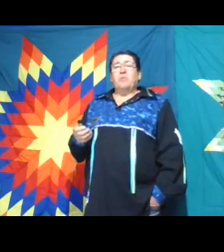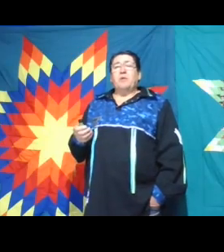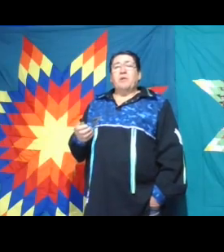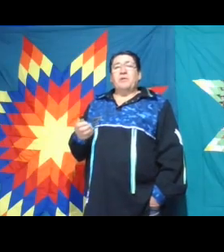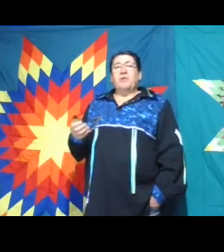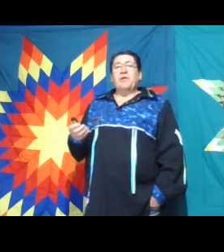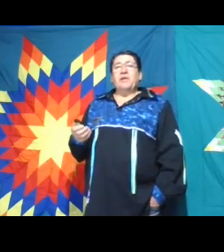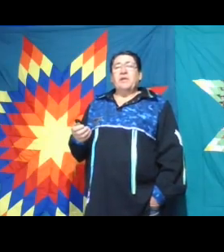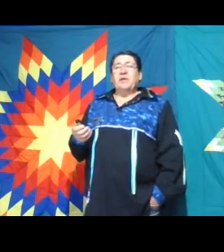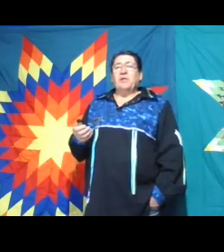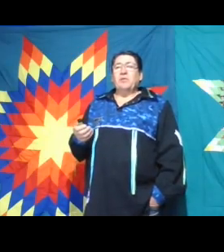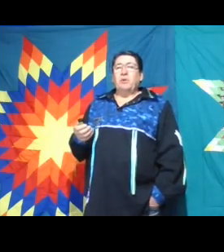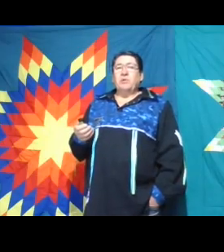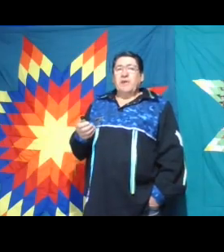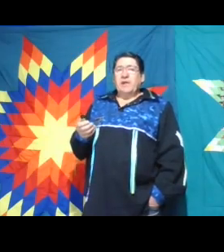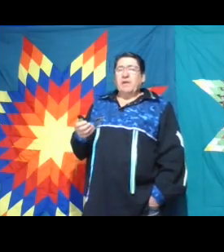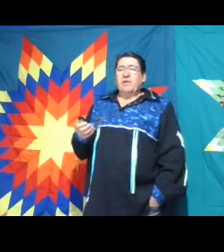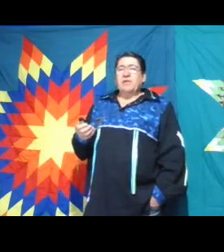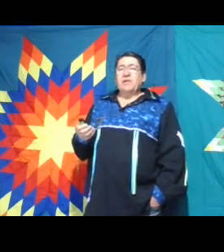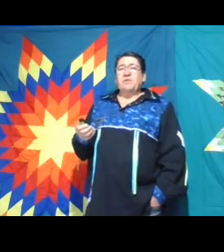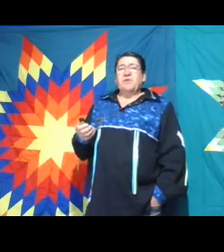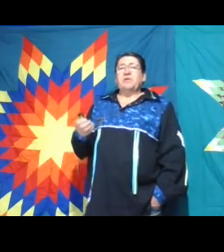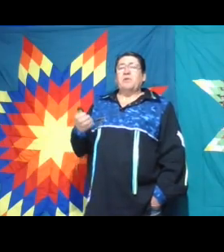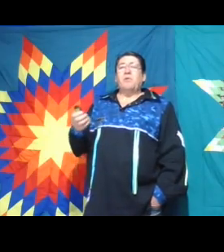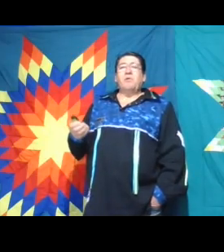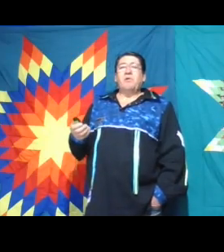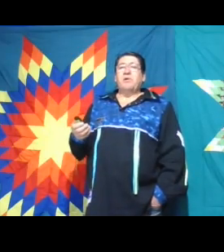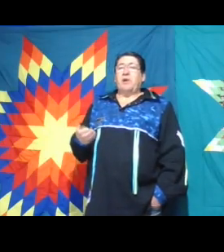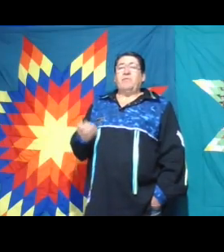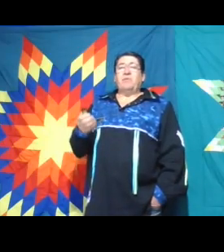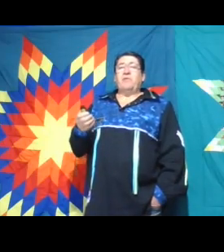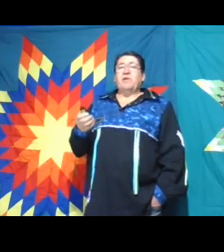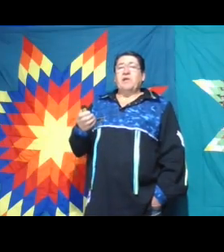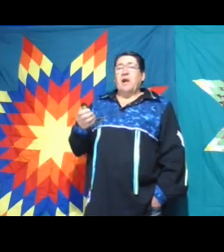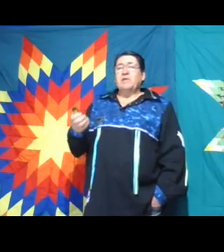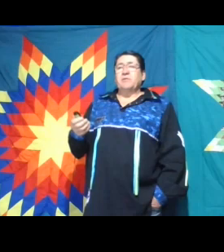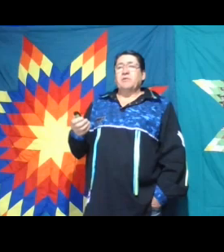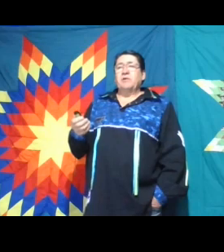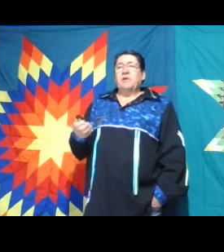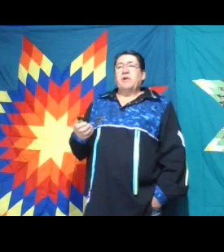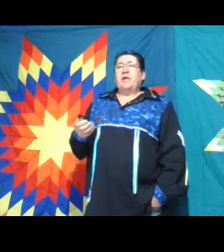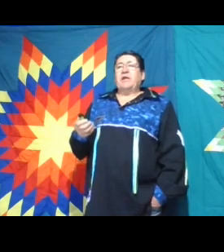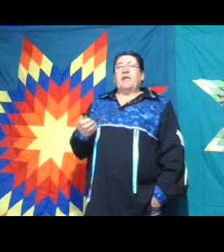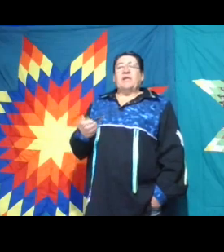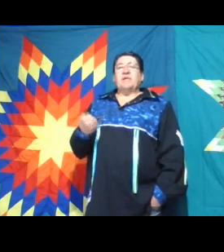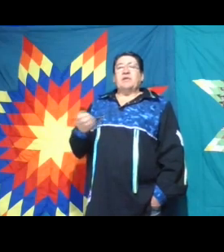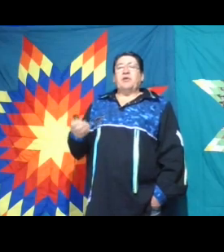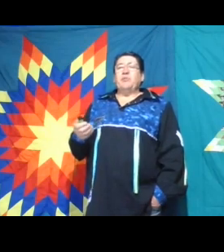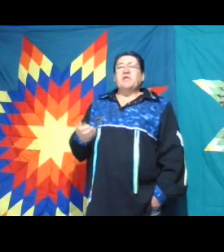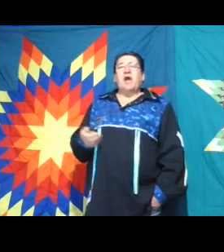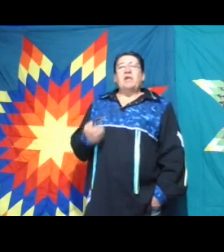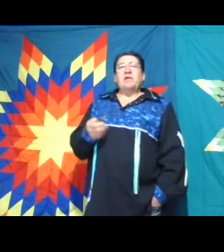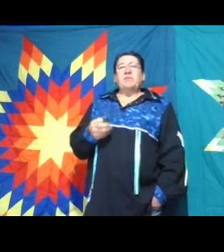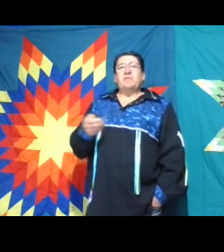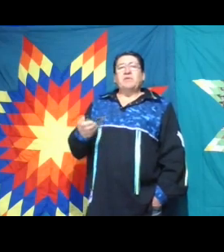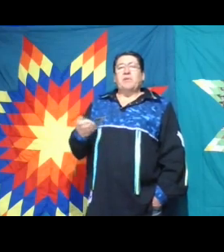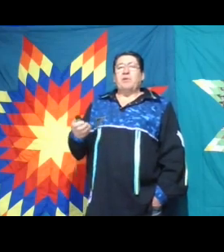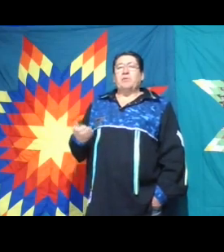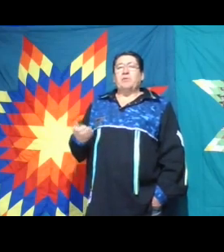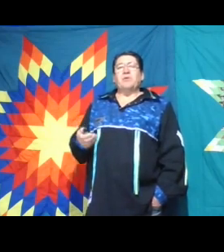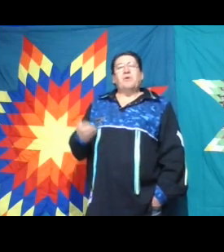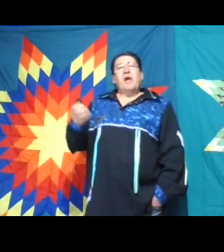the opportunity to go to post-secondary institutions or even reaching high school. That could be a challenge